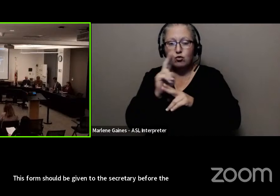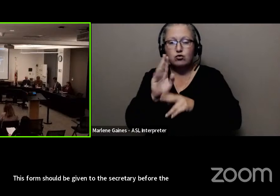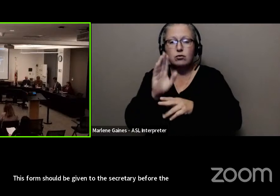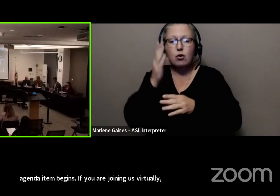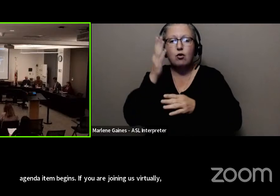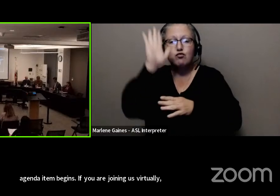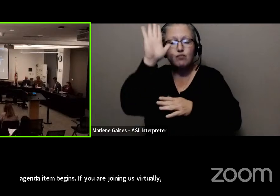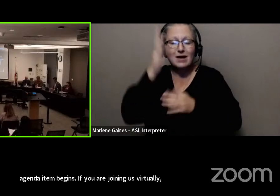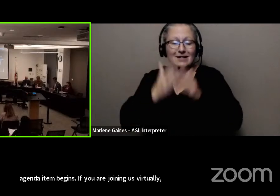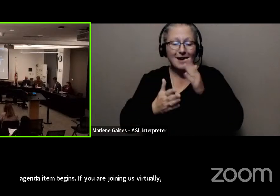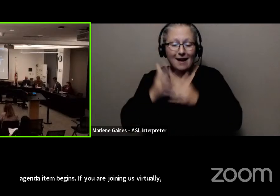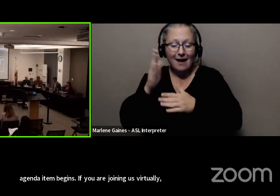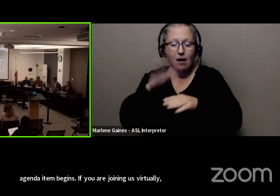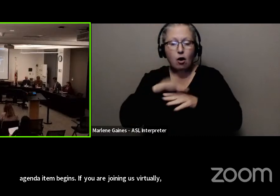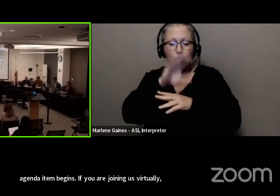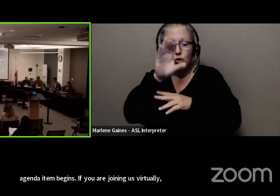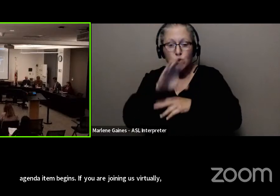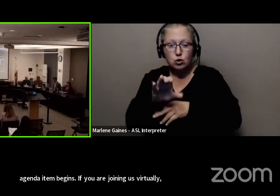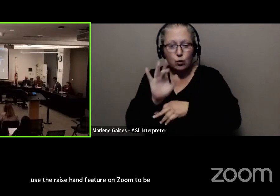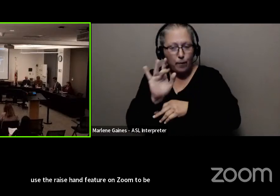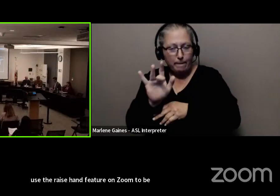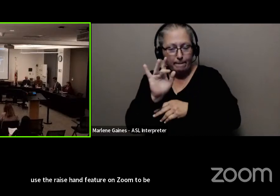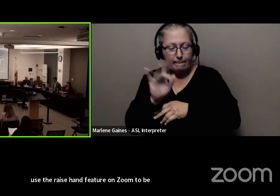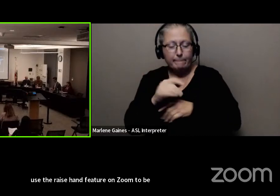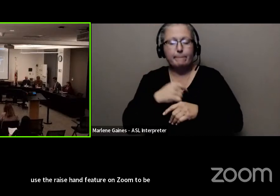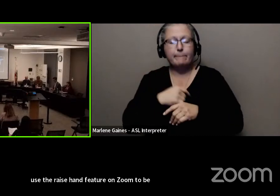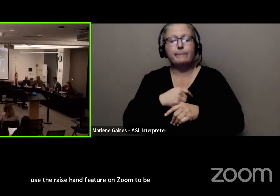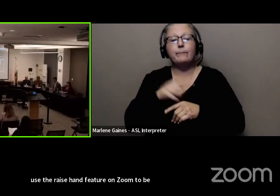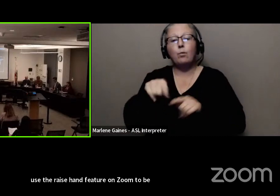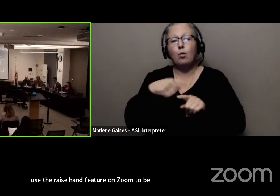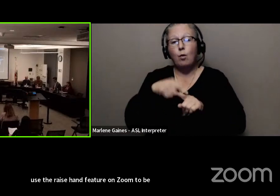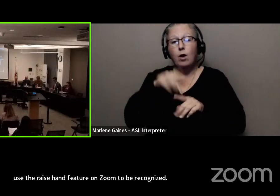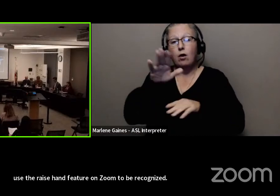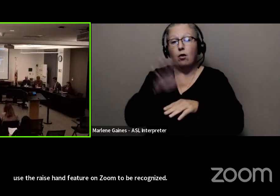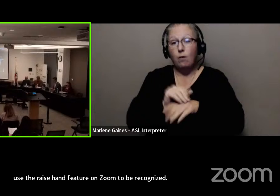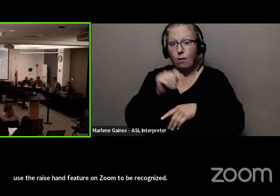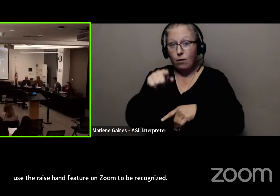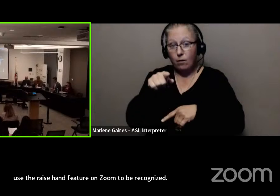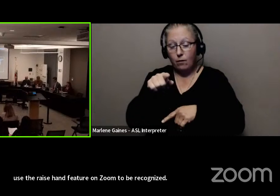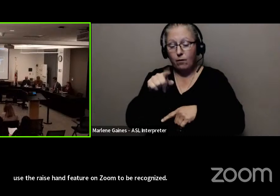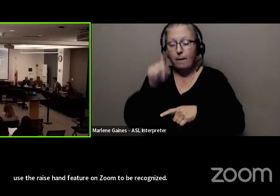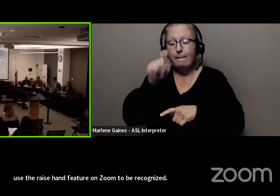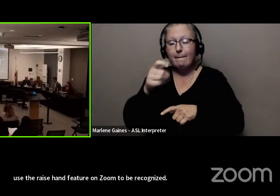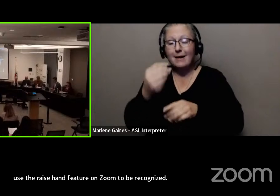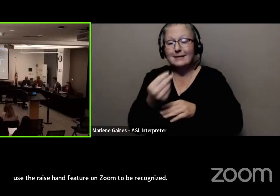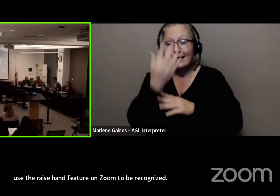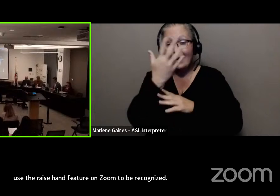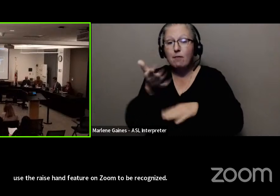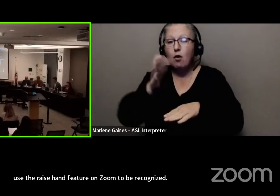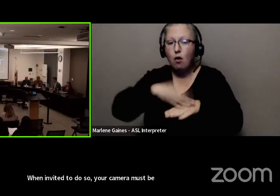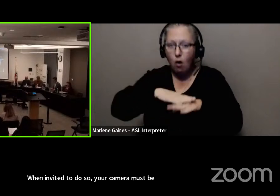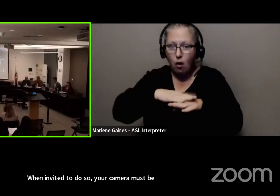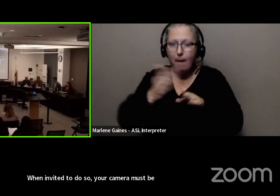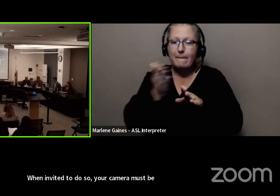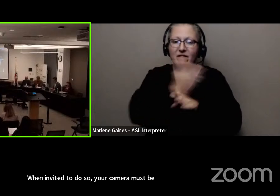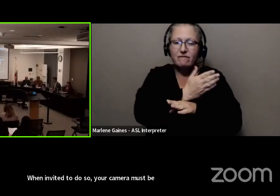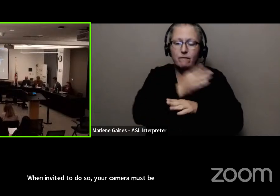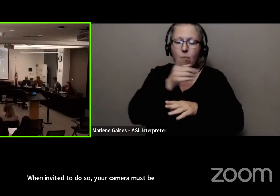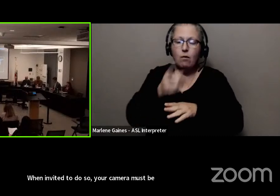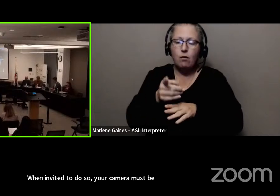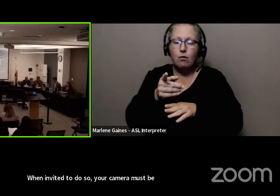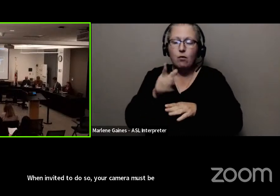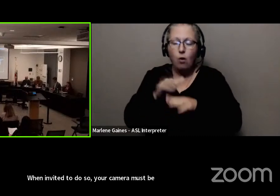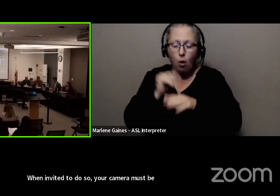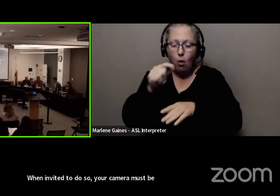hand feature on Zoom to be recognized. When invited to do so, your camera must be on before you are called